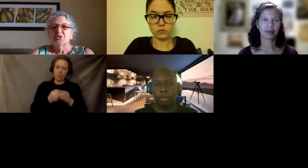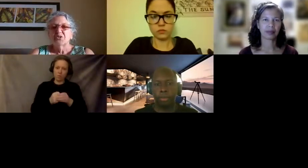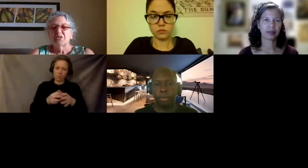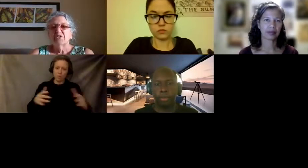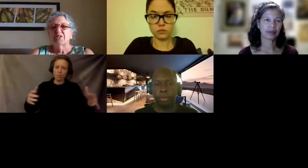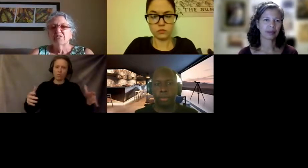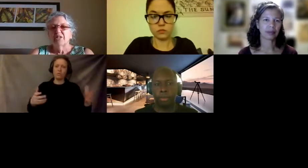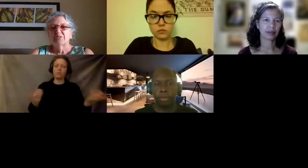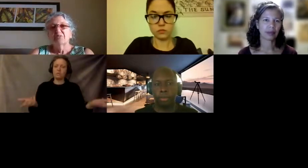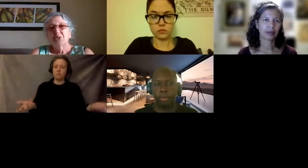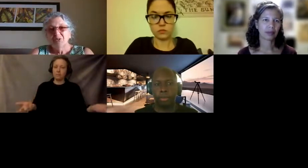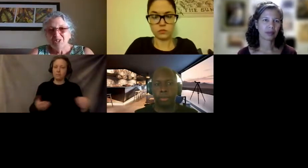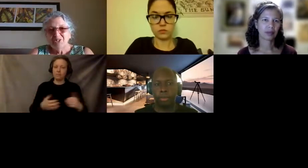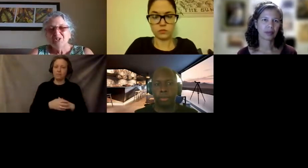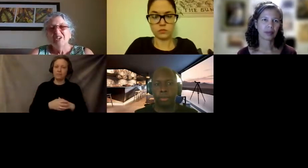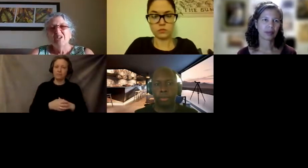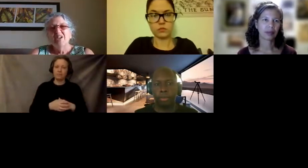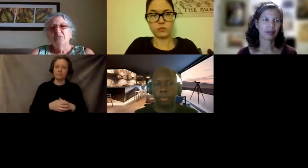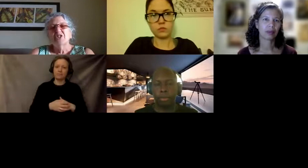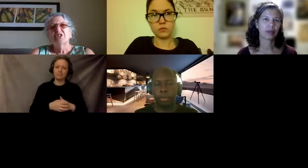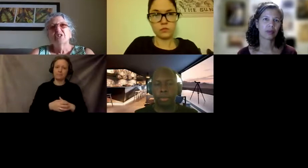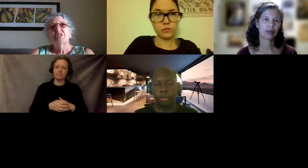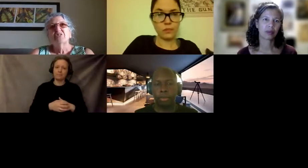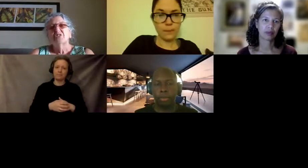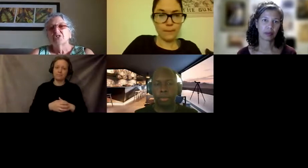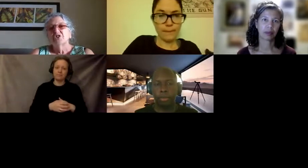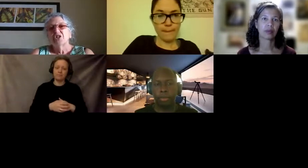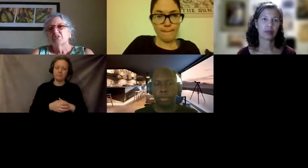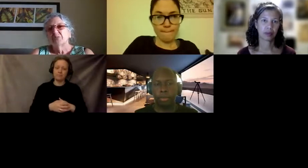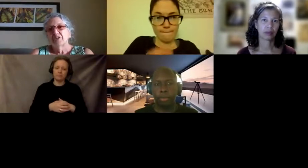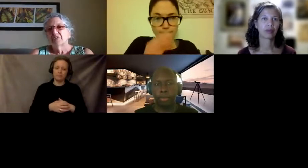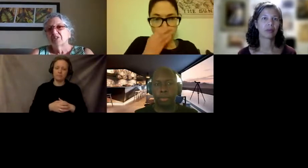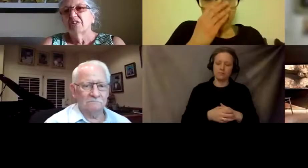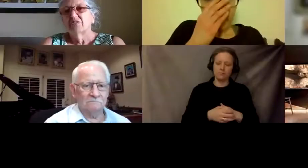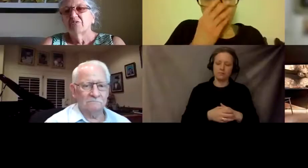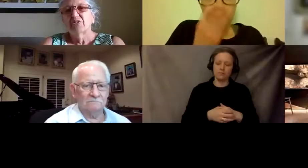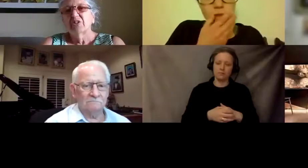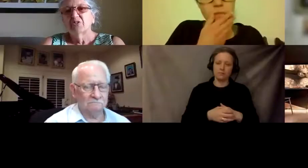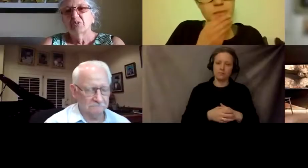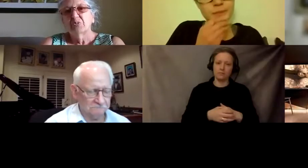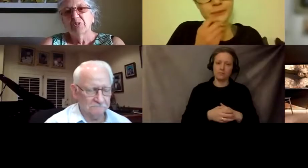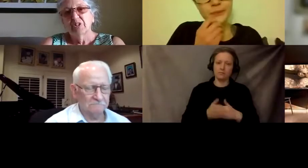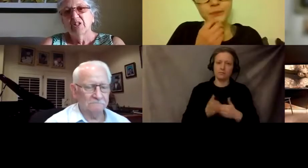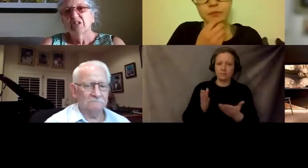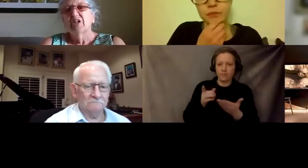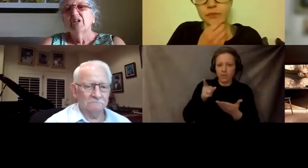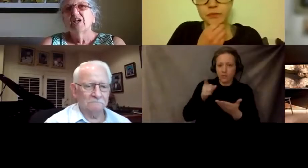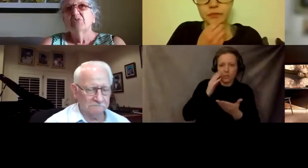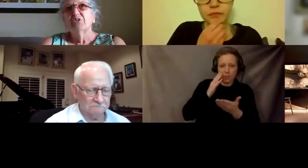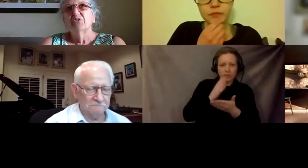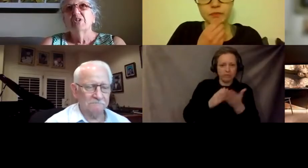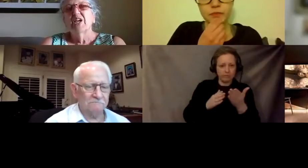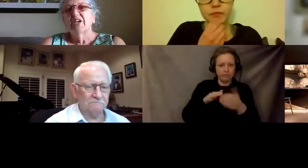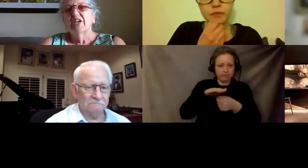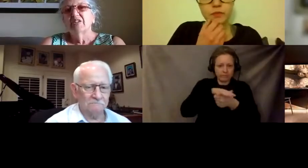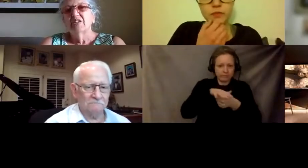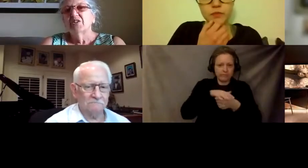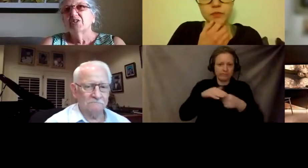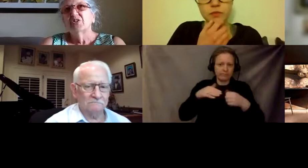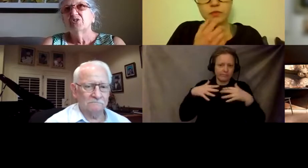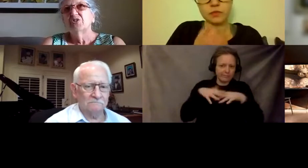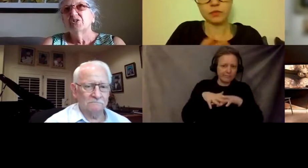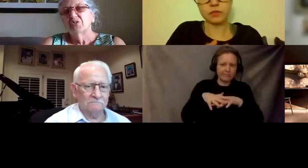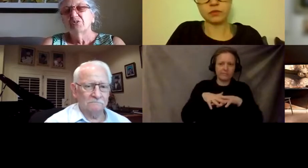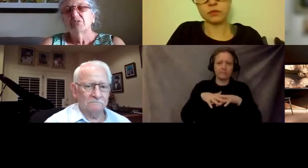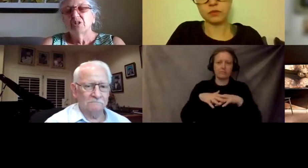Here's Shoals Ferry at Roy Rogers, which is just a bottleneck, very low mobility. And we're going to be adding